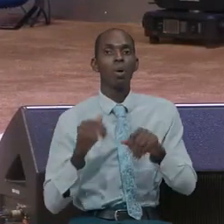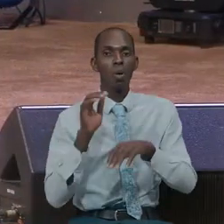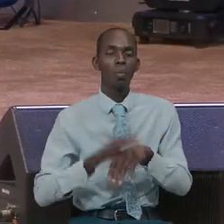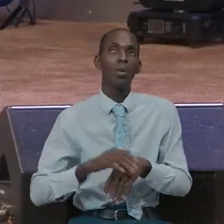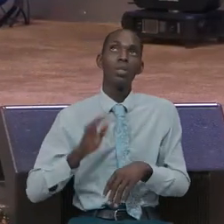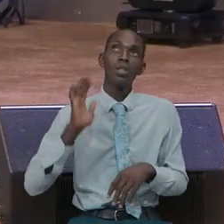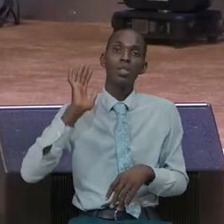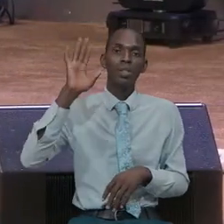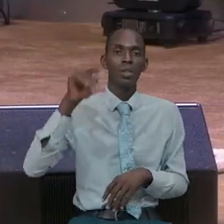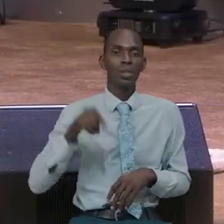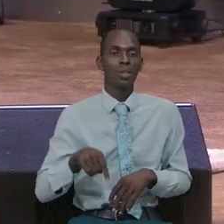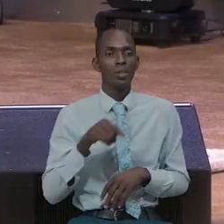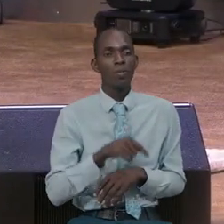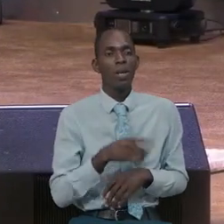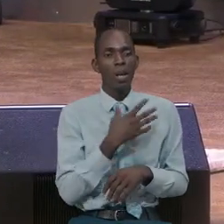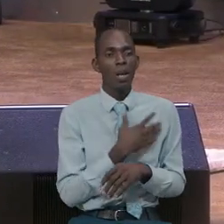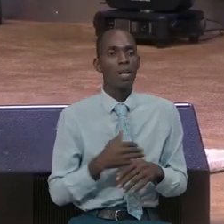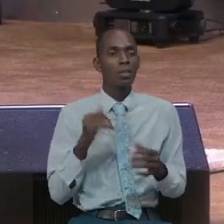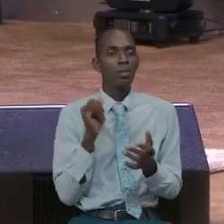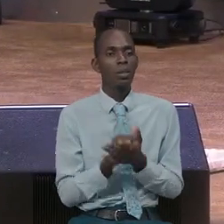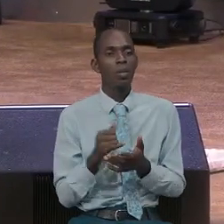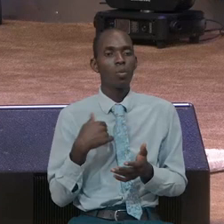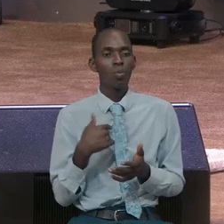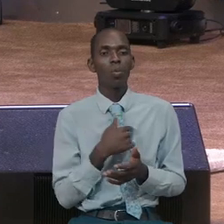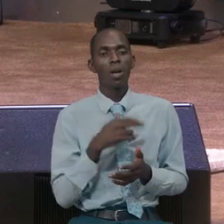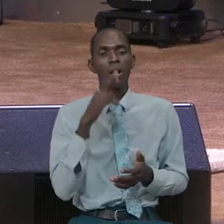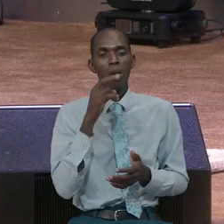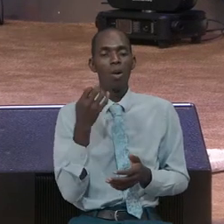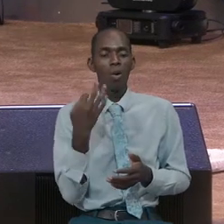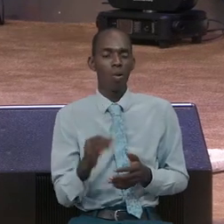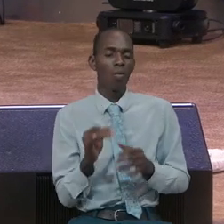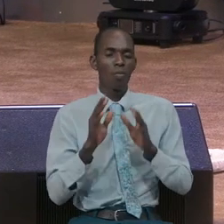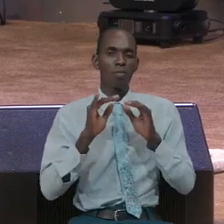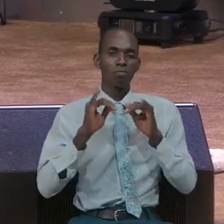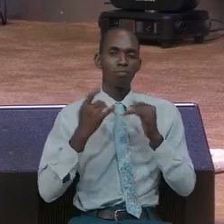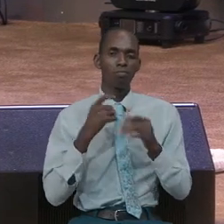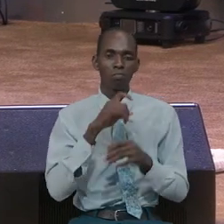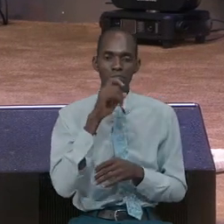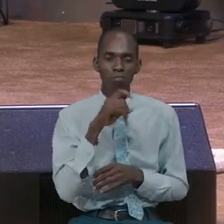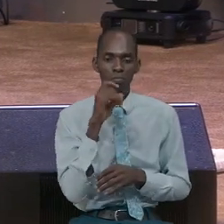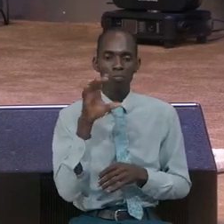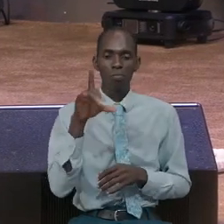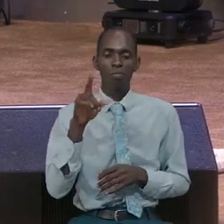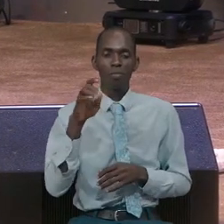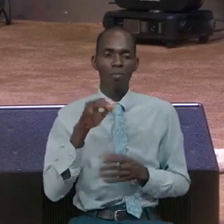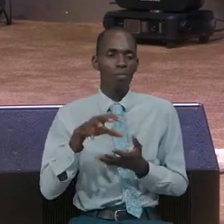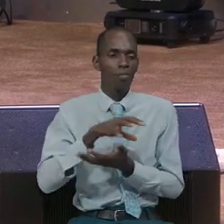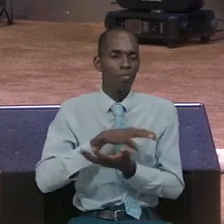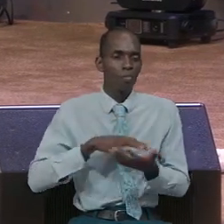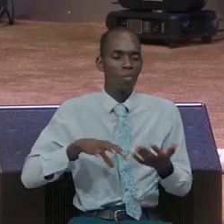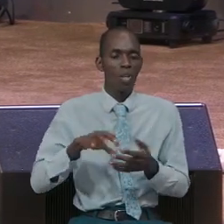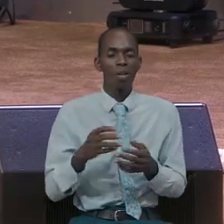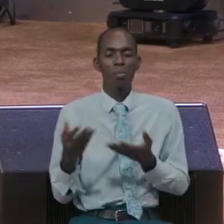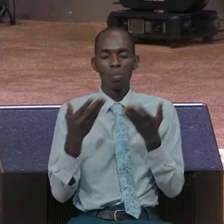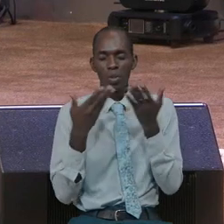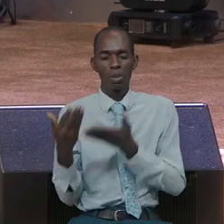feet, and that were of iron and clay, and break them to pieces. Look